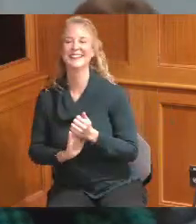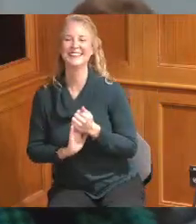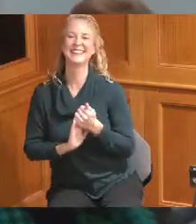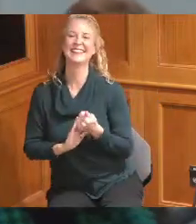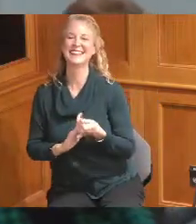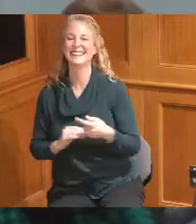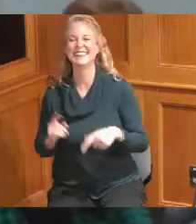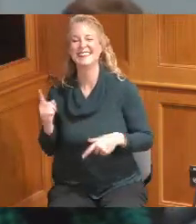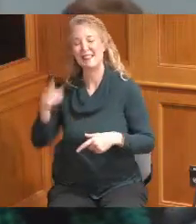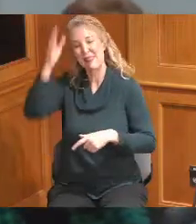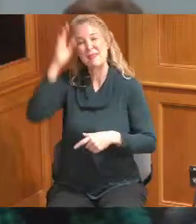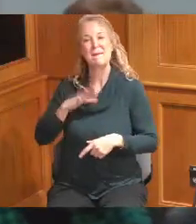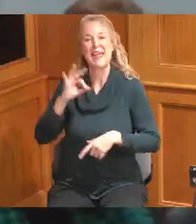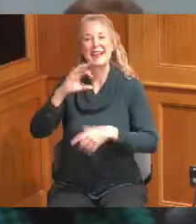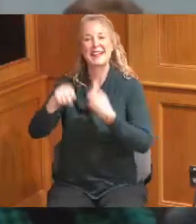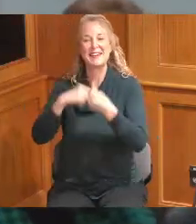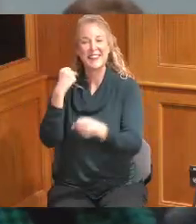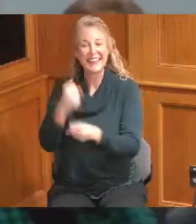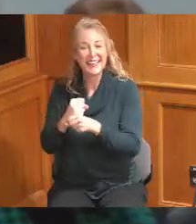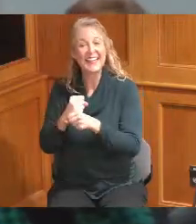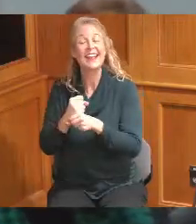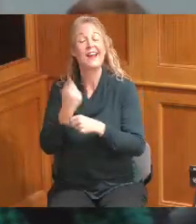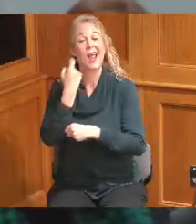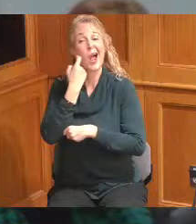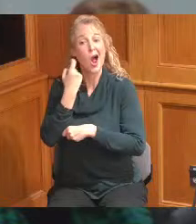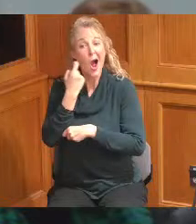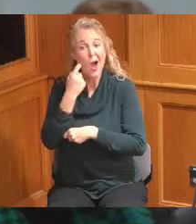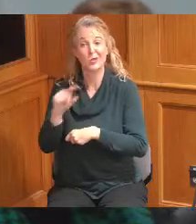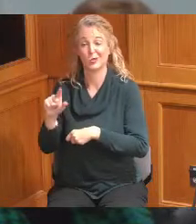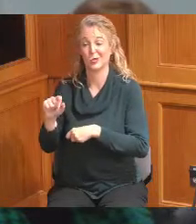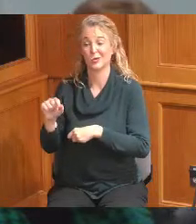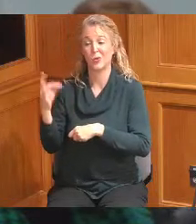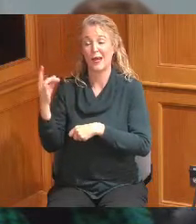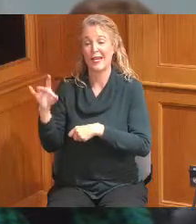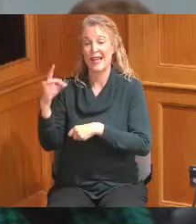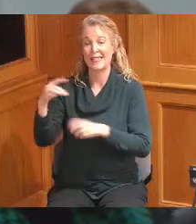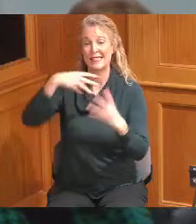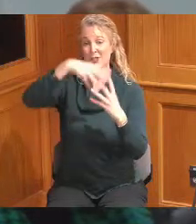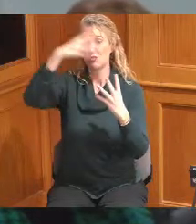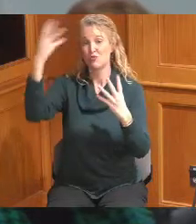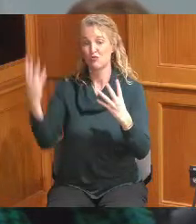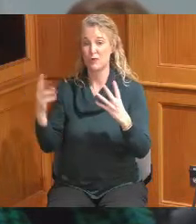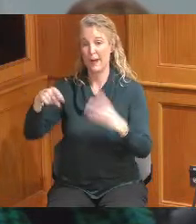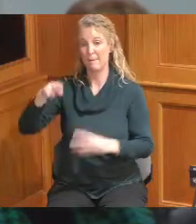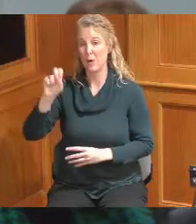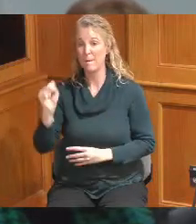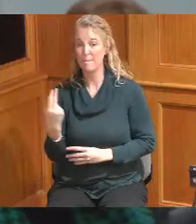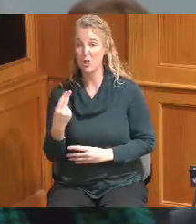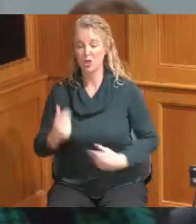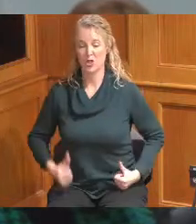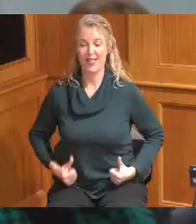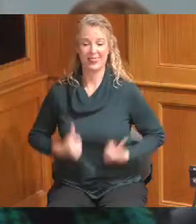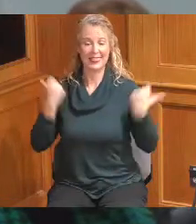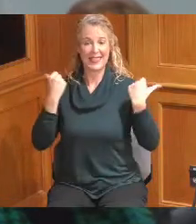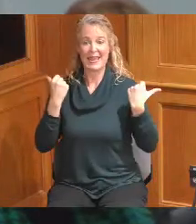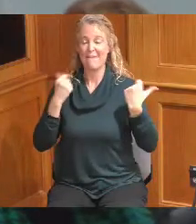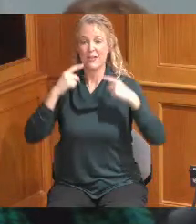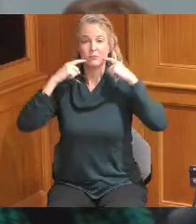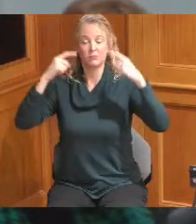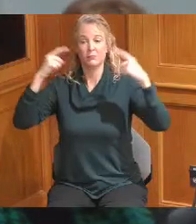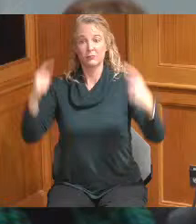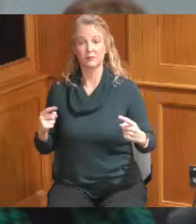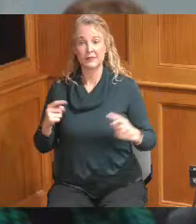Company of the Year, as well as the 2018 Rainbow Push Living Legend Award